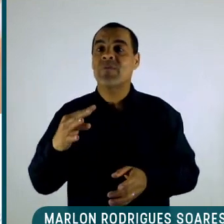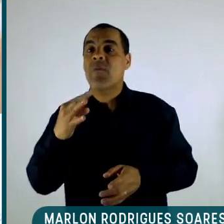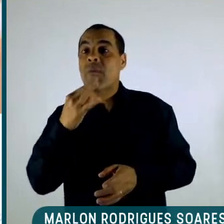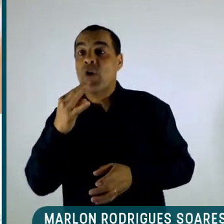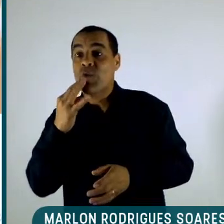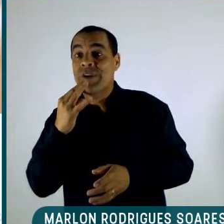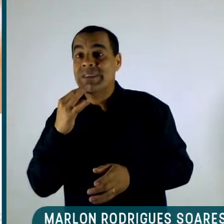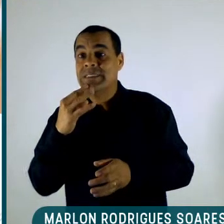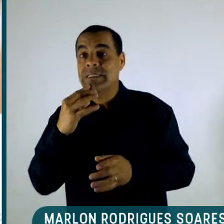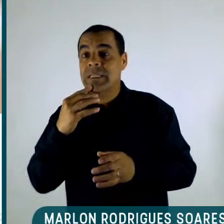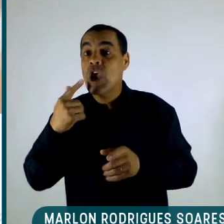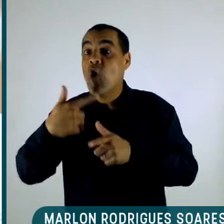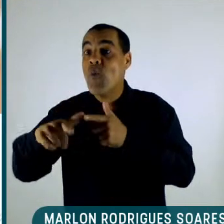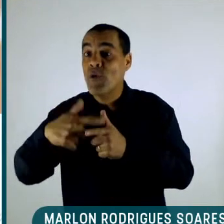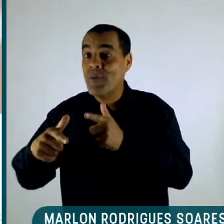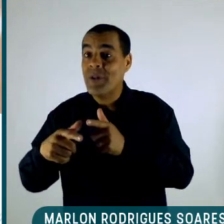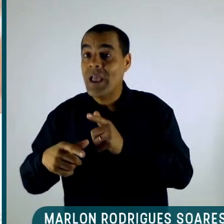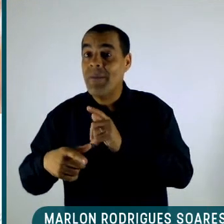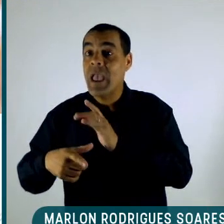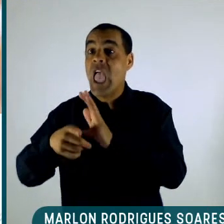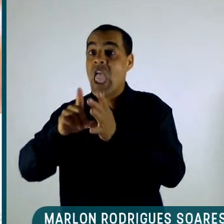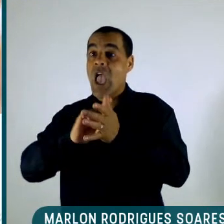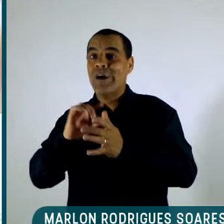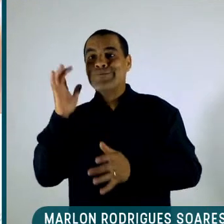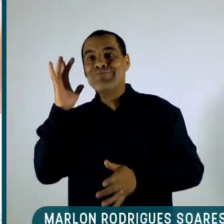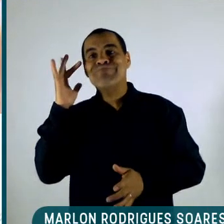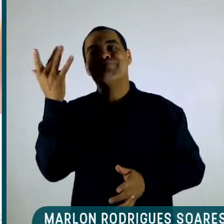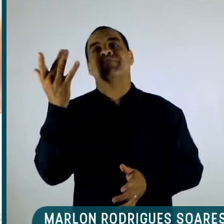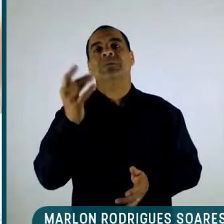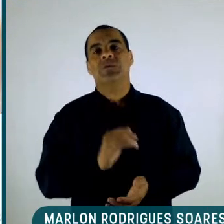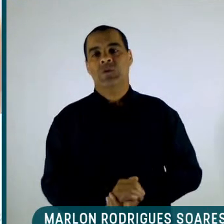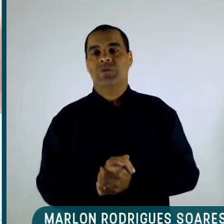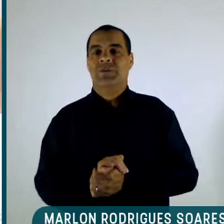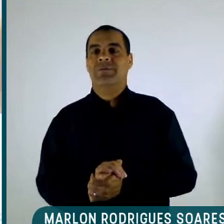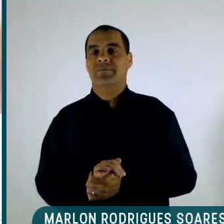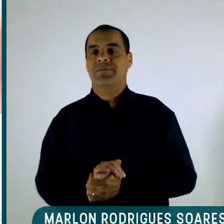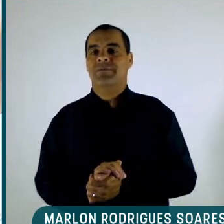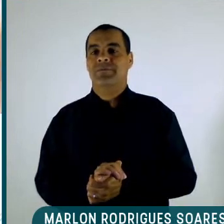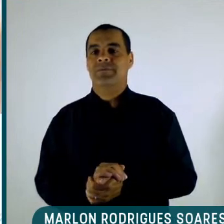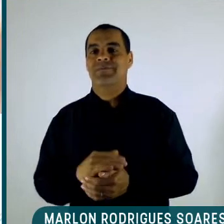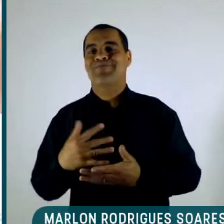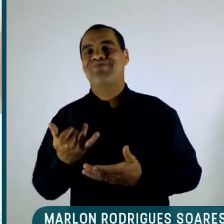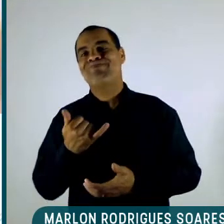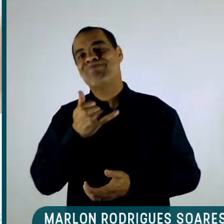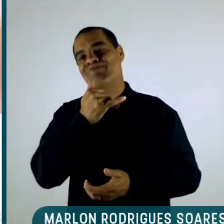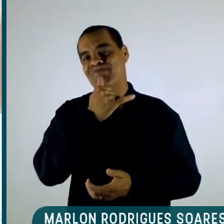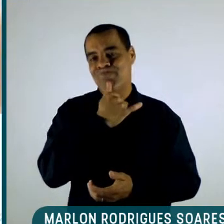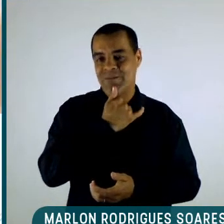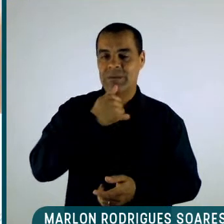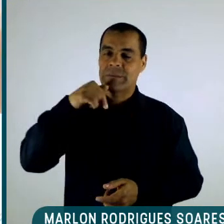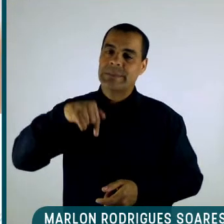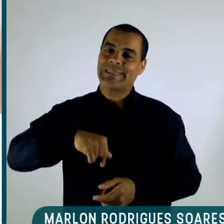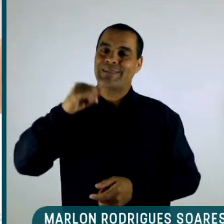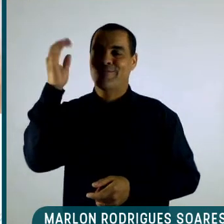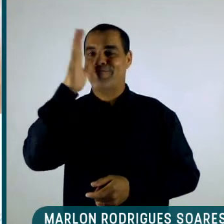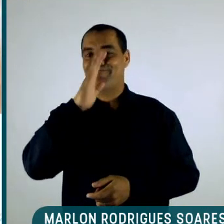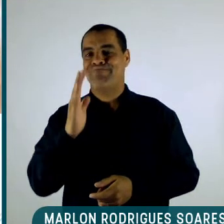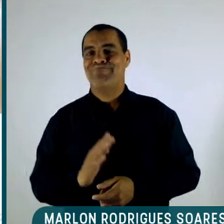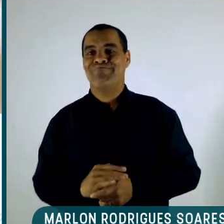understands, and so that we can anticipate the demand for hospital